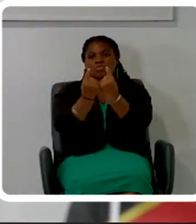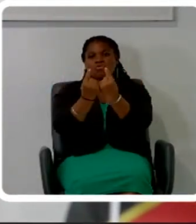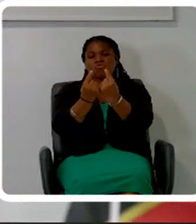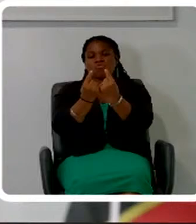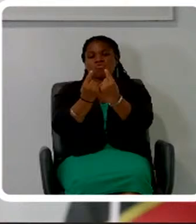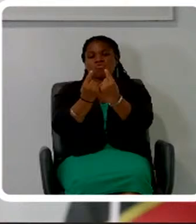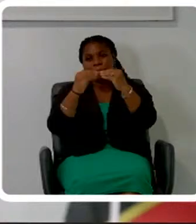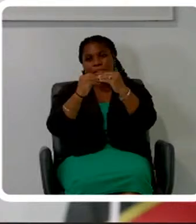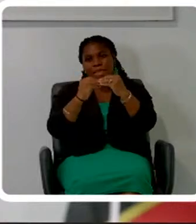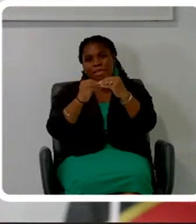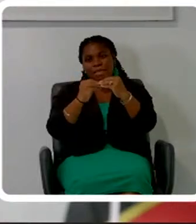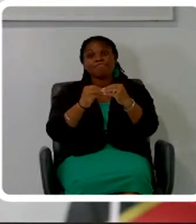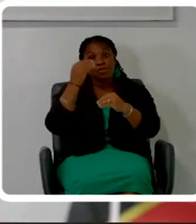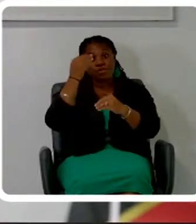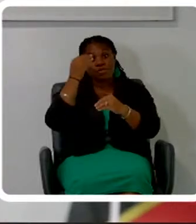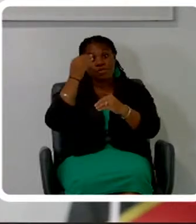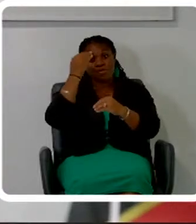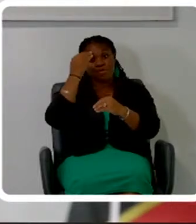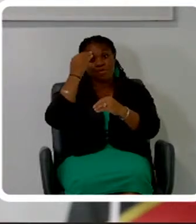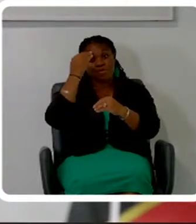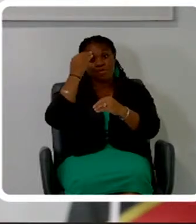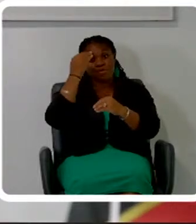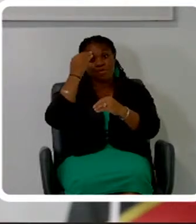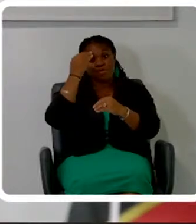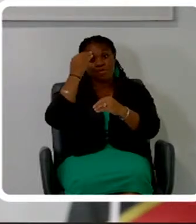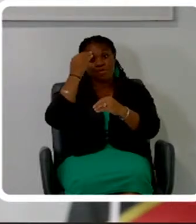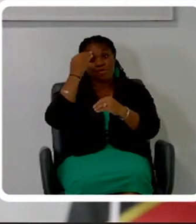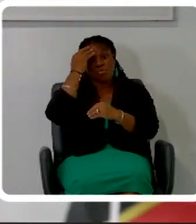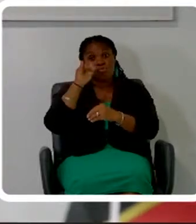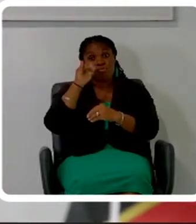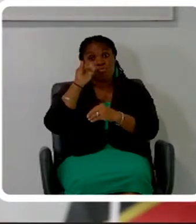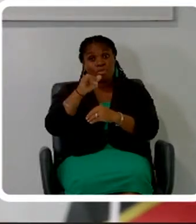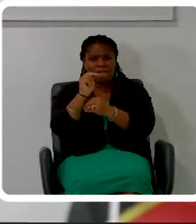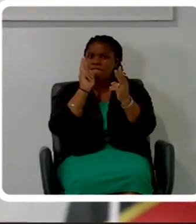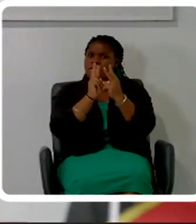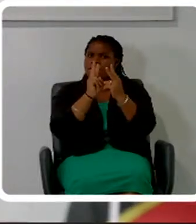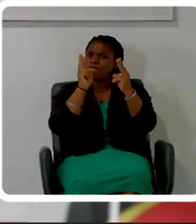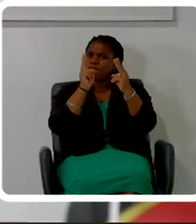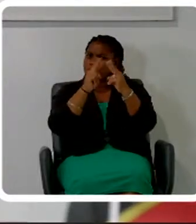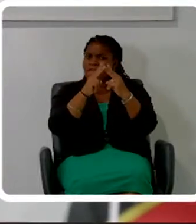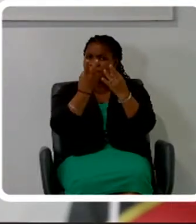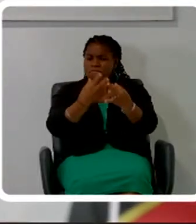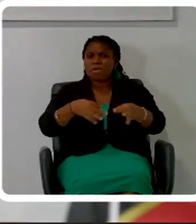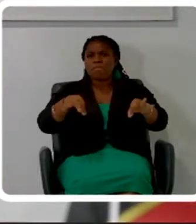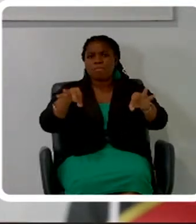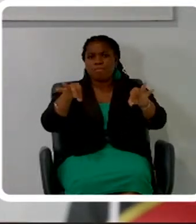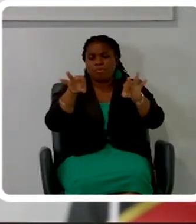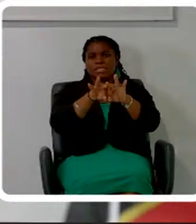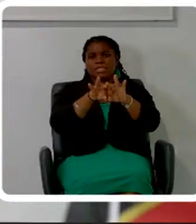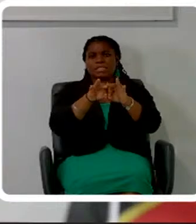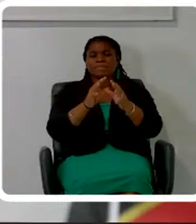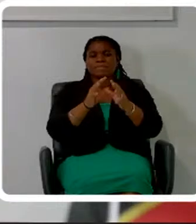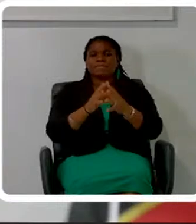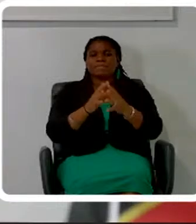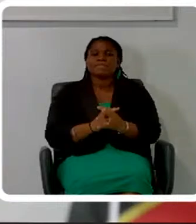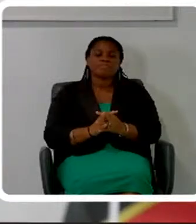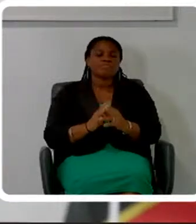United Nations is the most significant in terms of international diplomacy